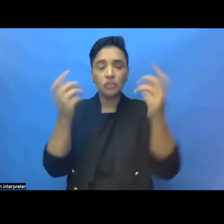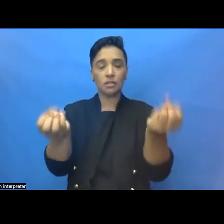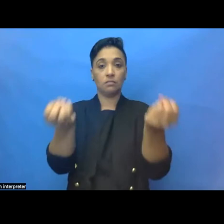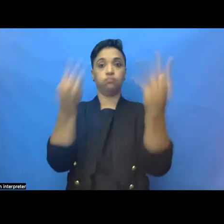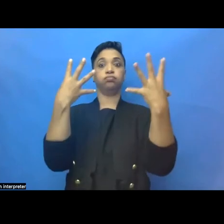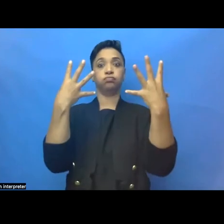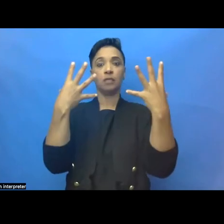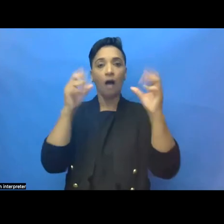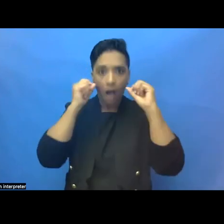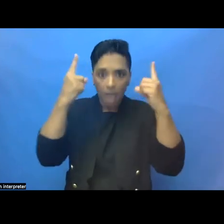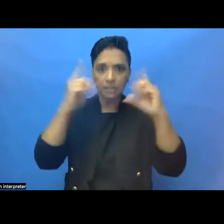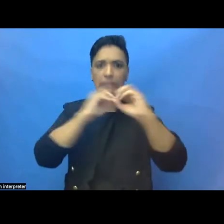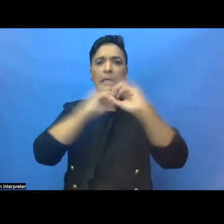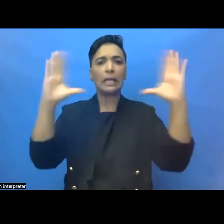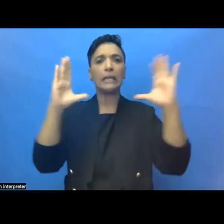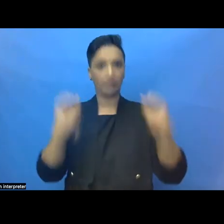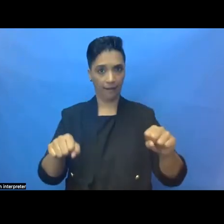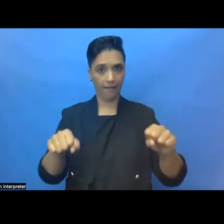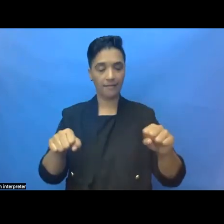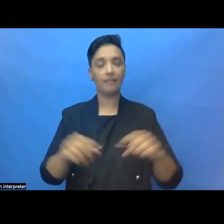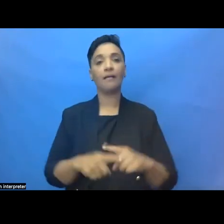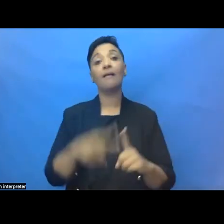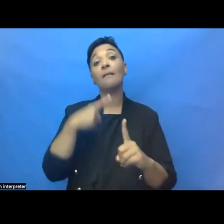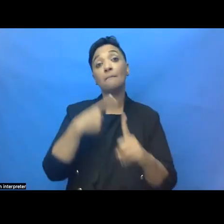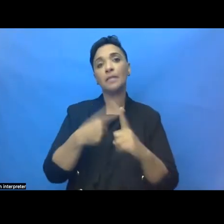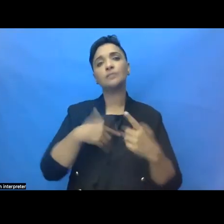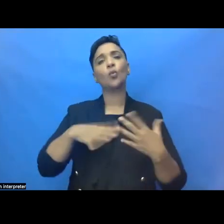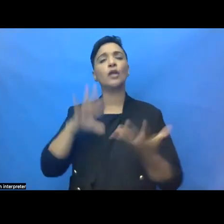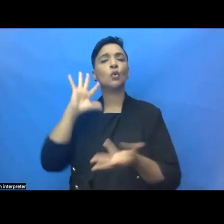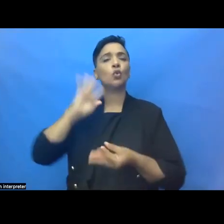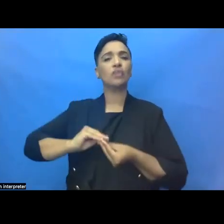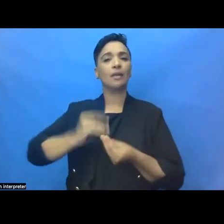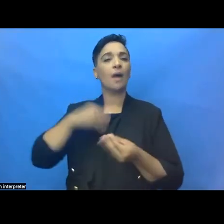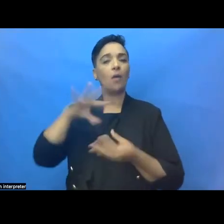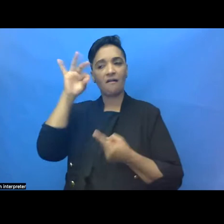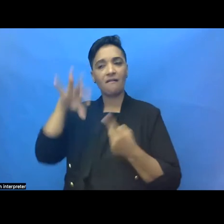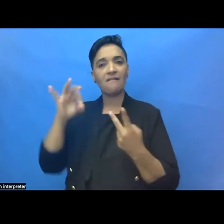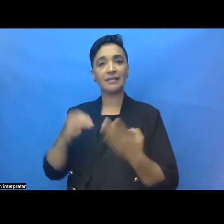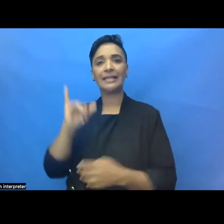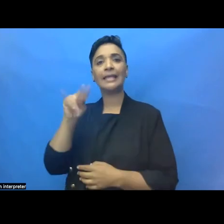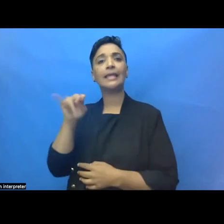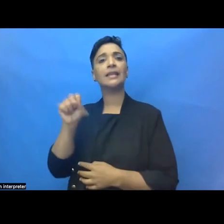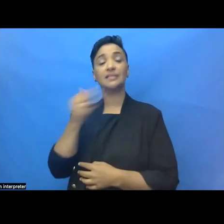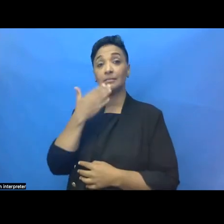words. And then talk just a little bit to recap the findings. Ines, could you please show us